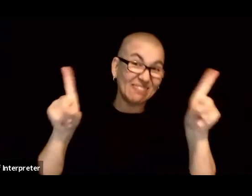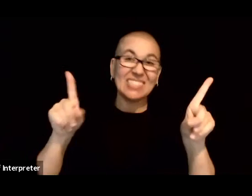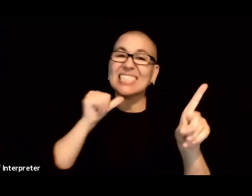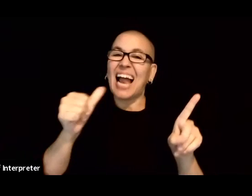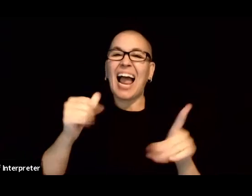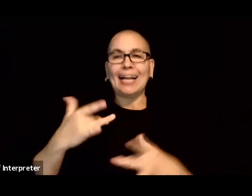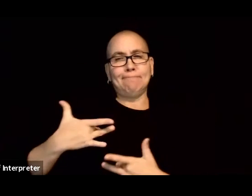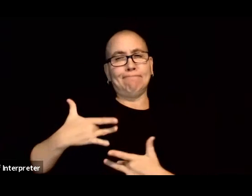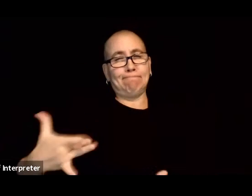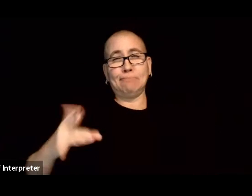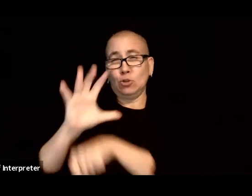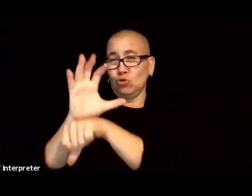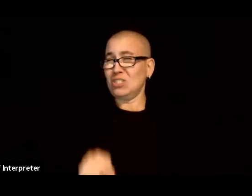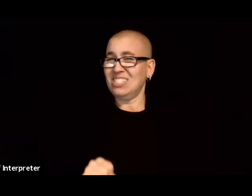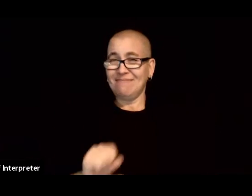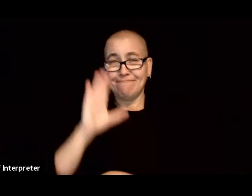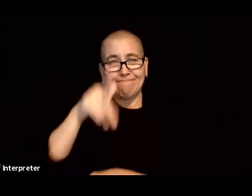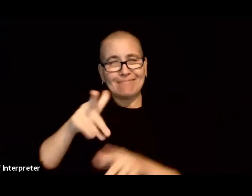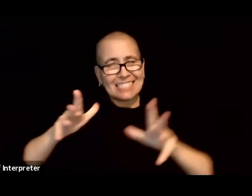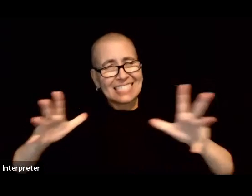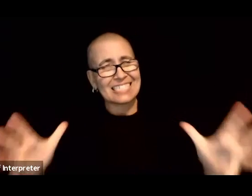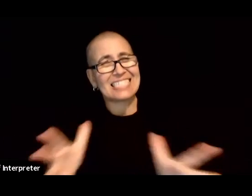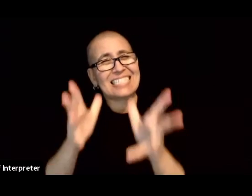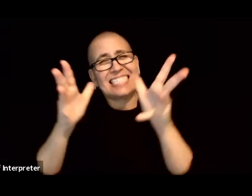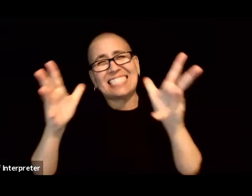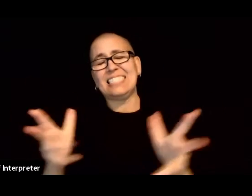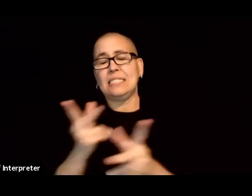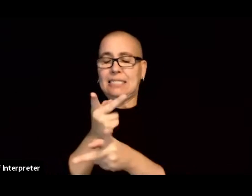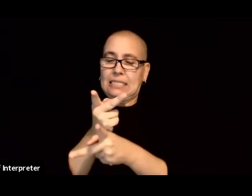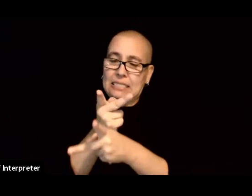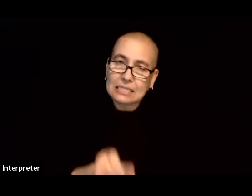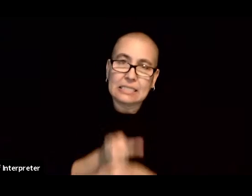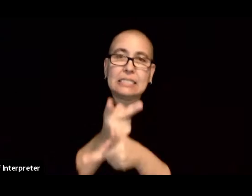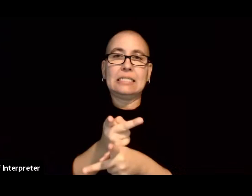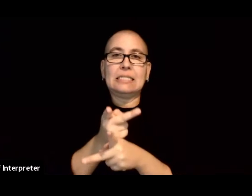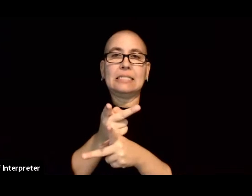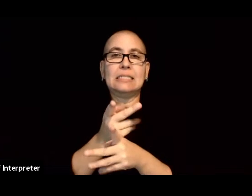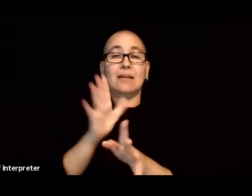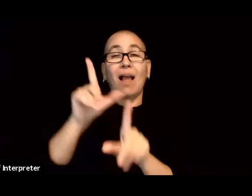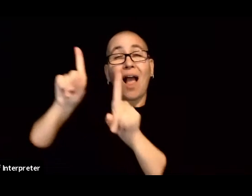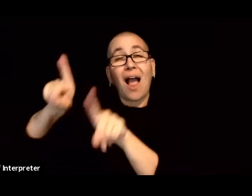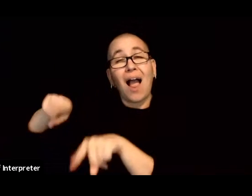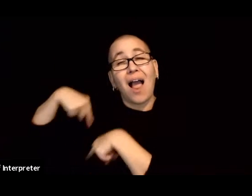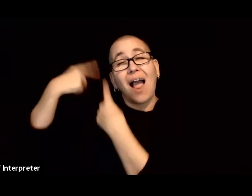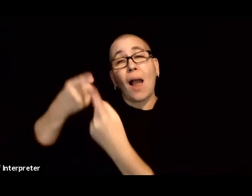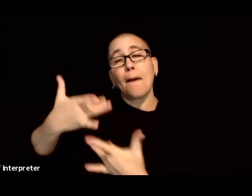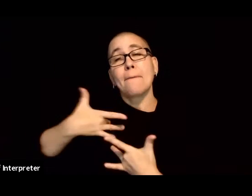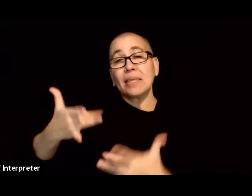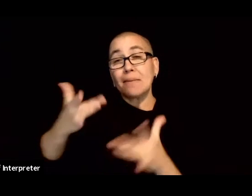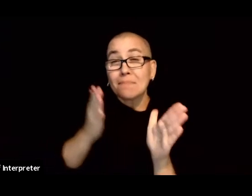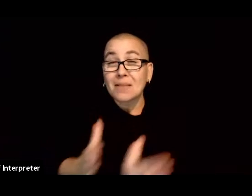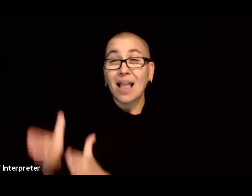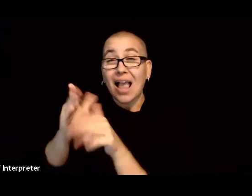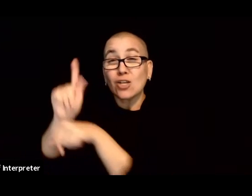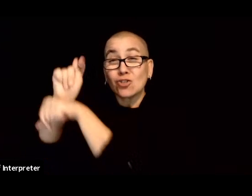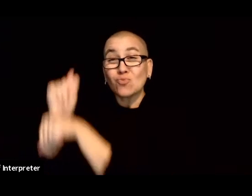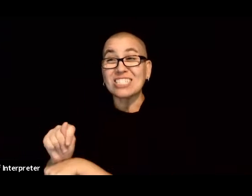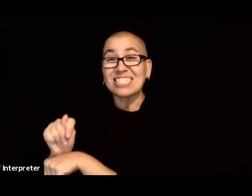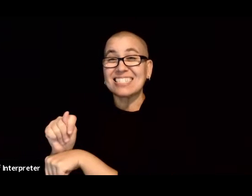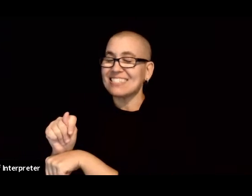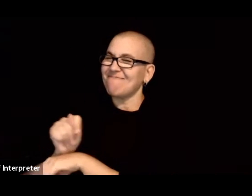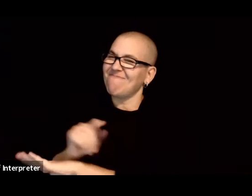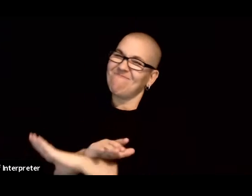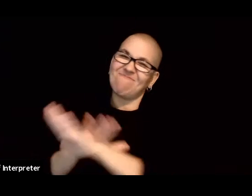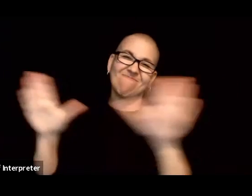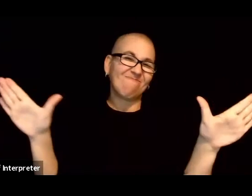they typically do. It's a really good time to consider not having the same kind of family gatherings that you would have had in the